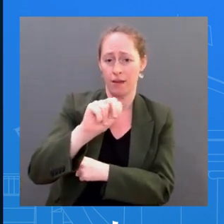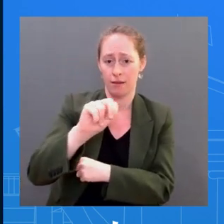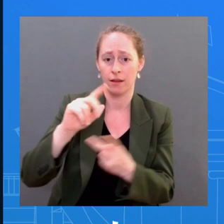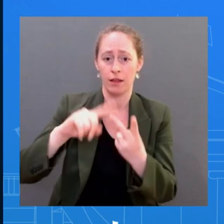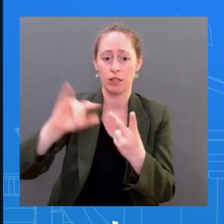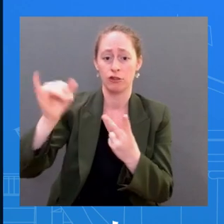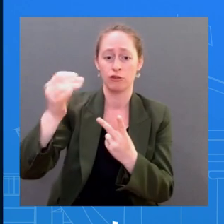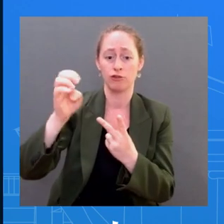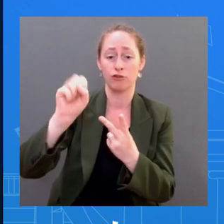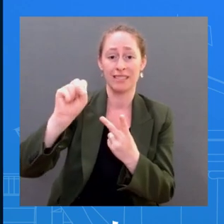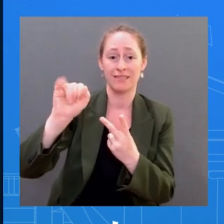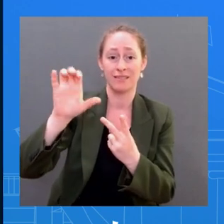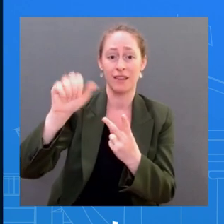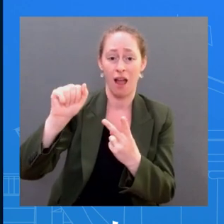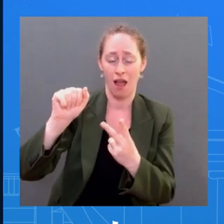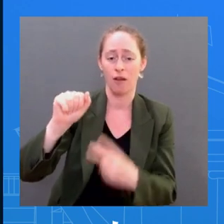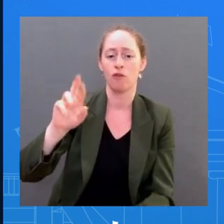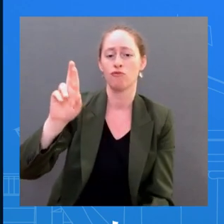Alethea.